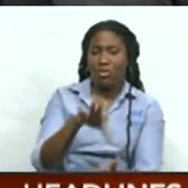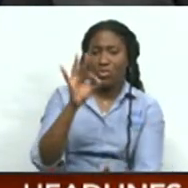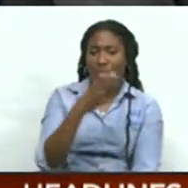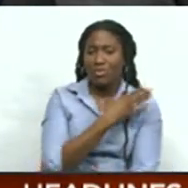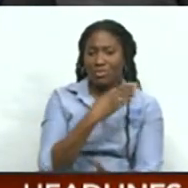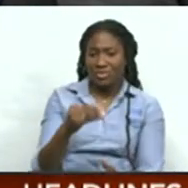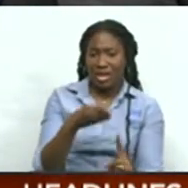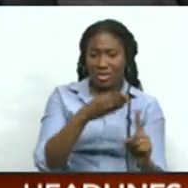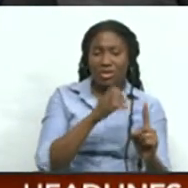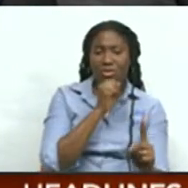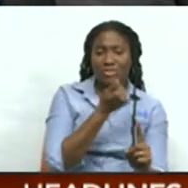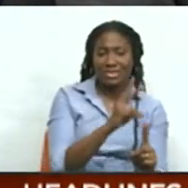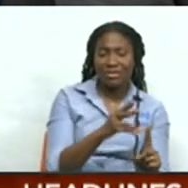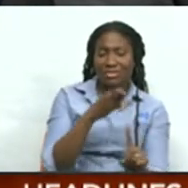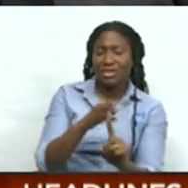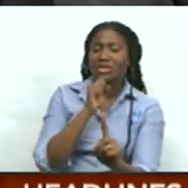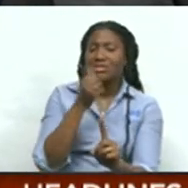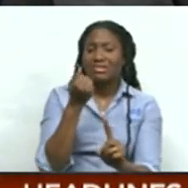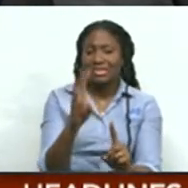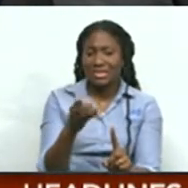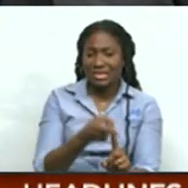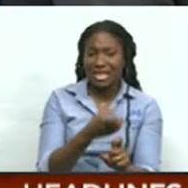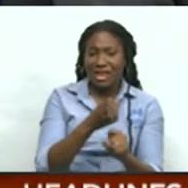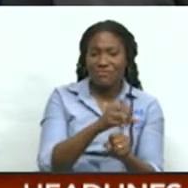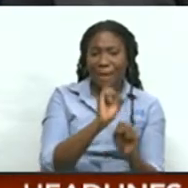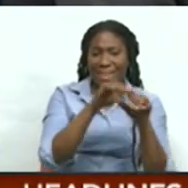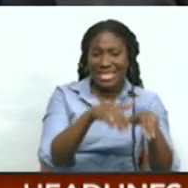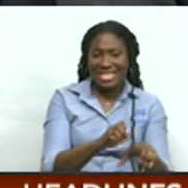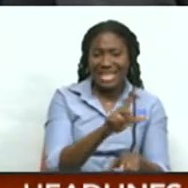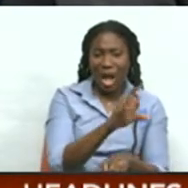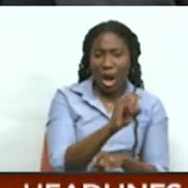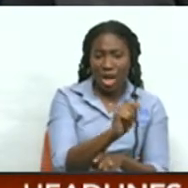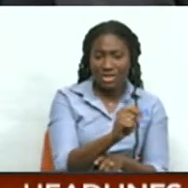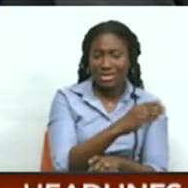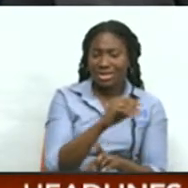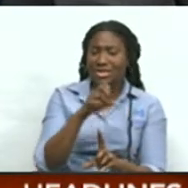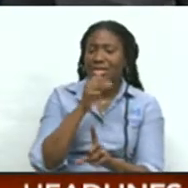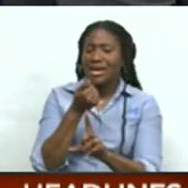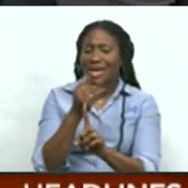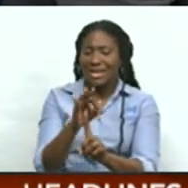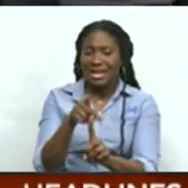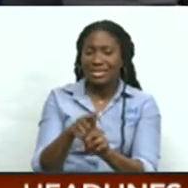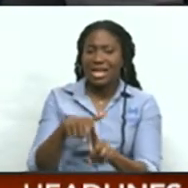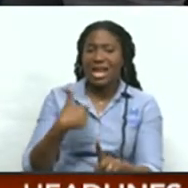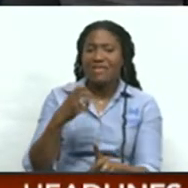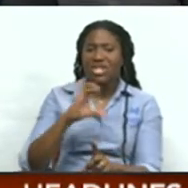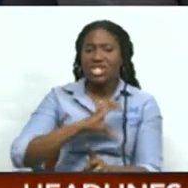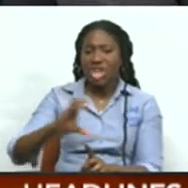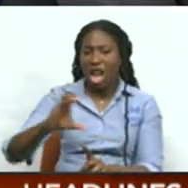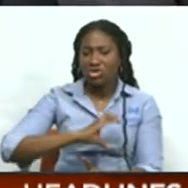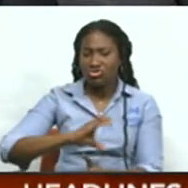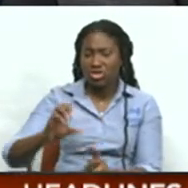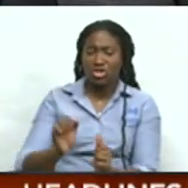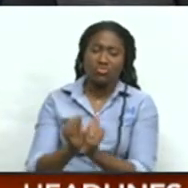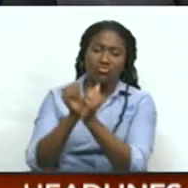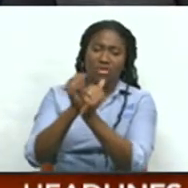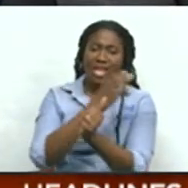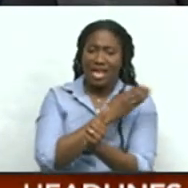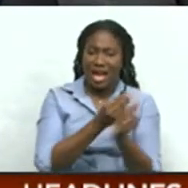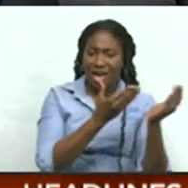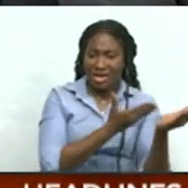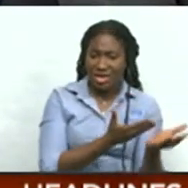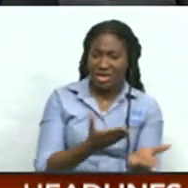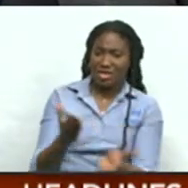and 16-year-old of Sealots, a 19 and 20-year-old of Charlotte Street, were arrested. The suspects were handed over to the